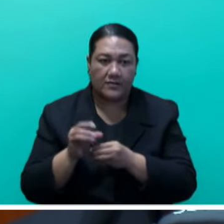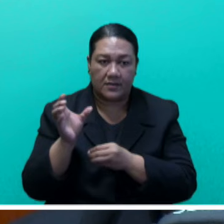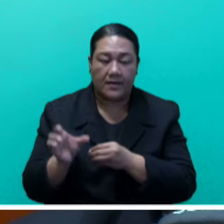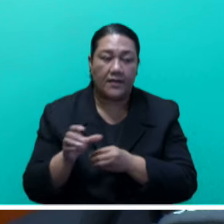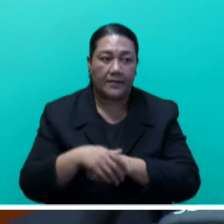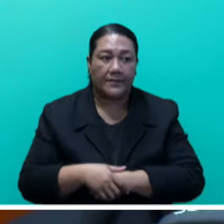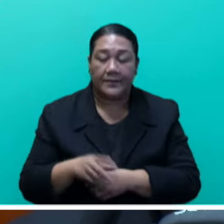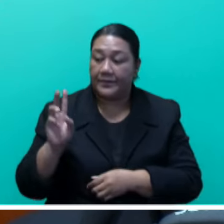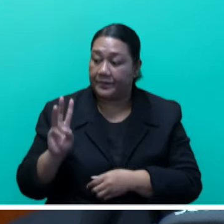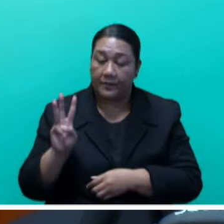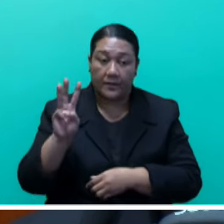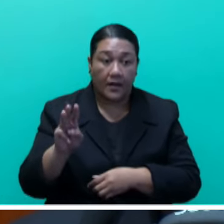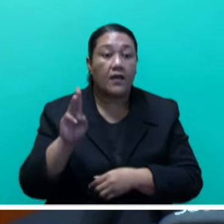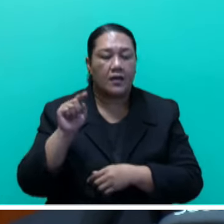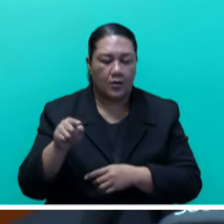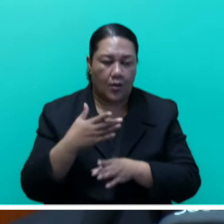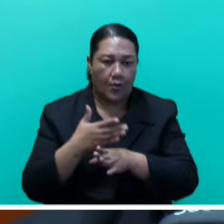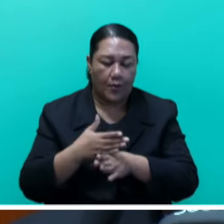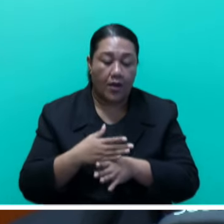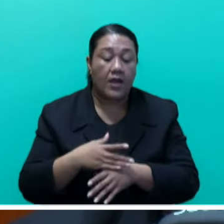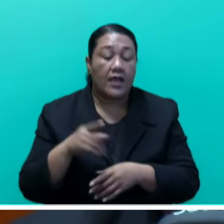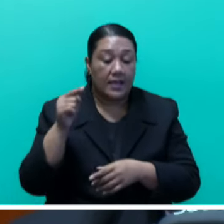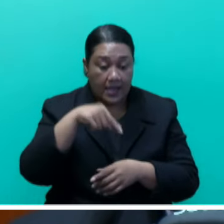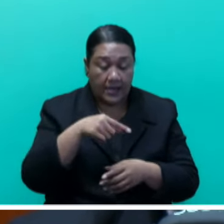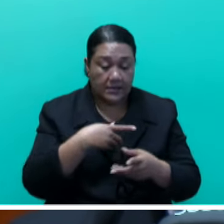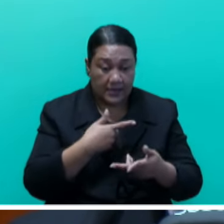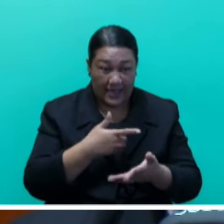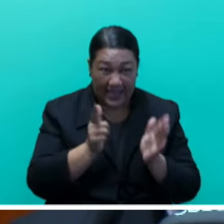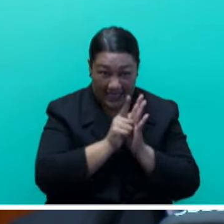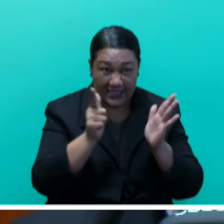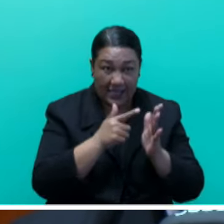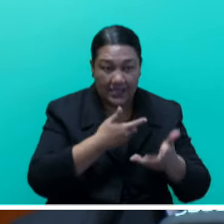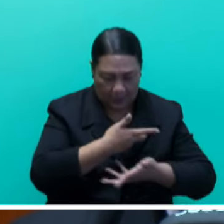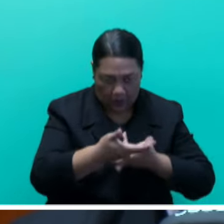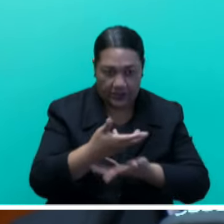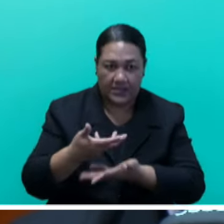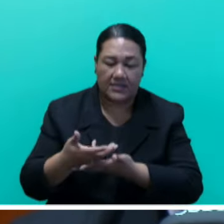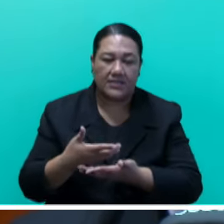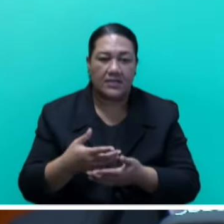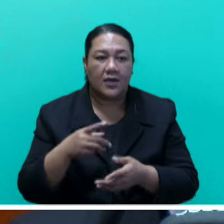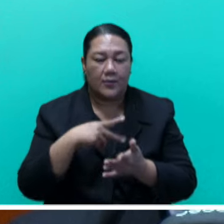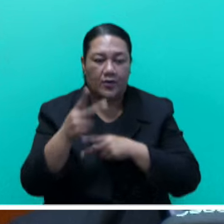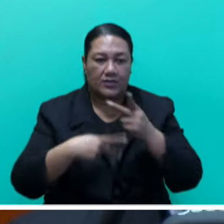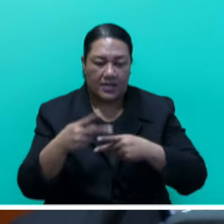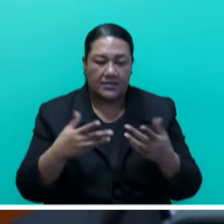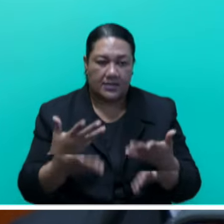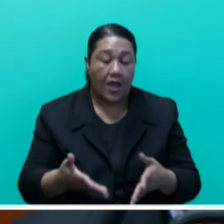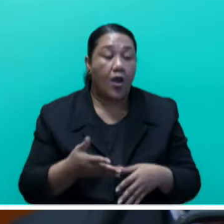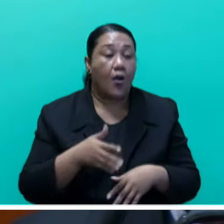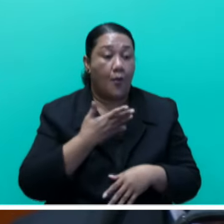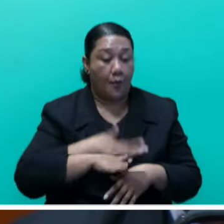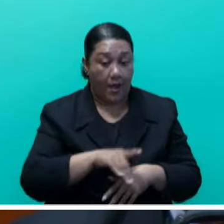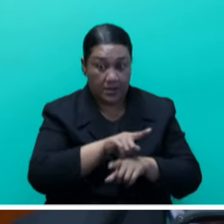well into the legislative consultation process. I wish to thank all members of this House for your unanimous support for these